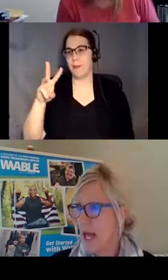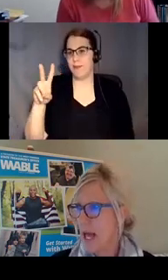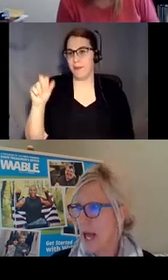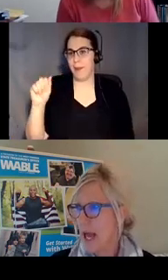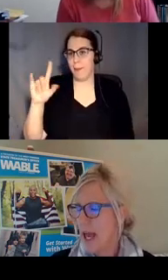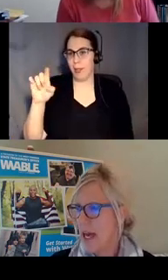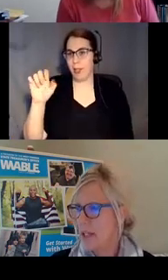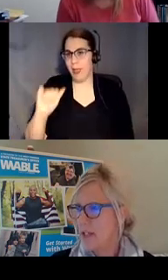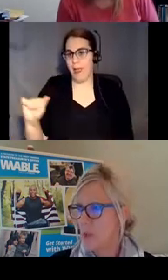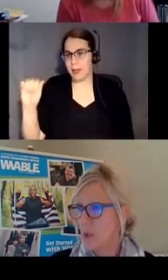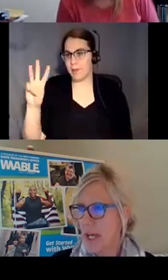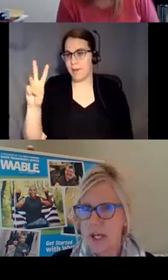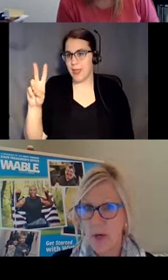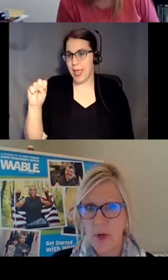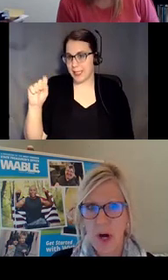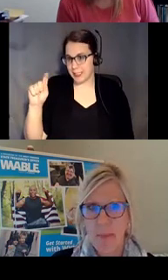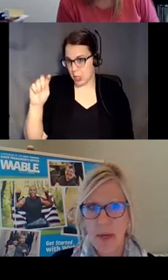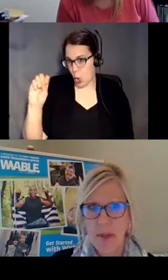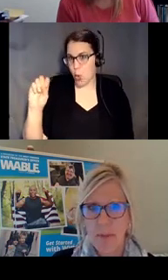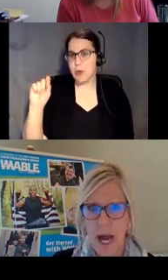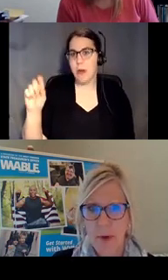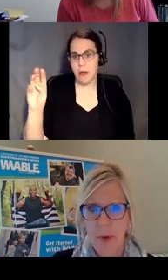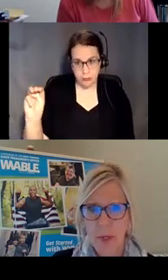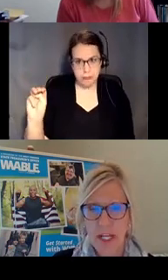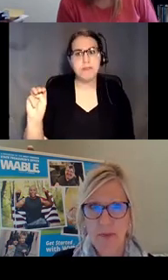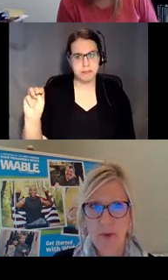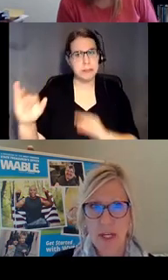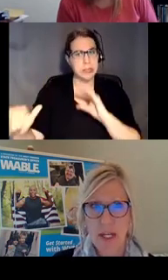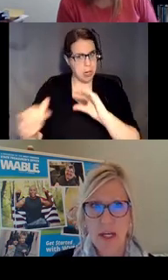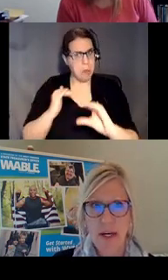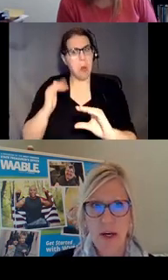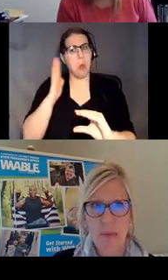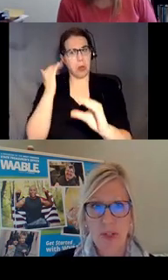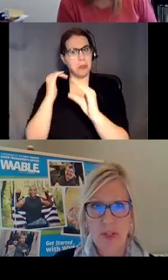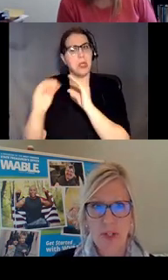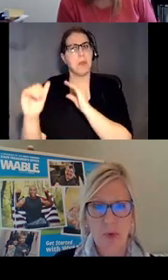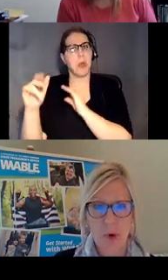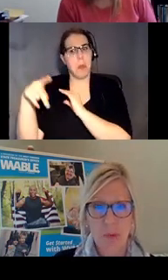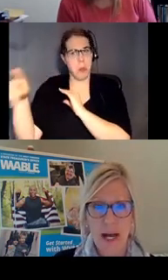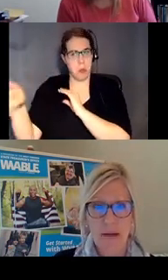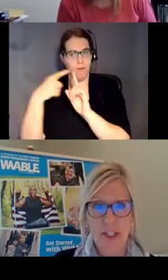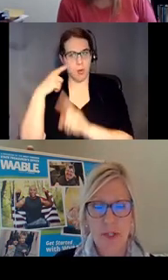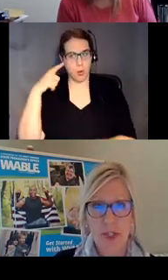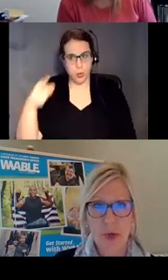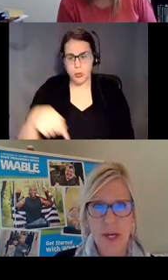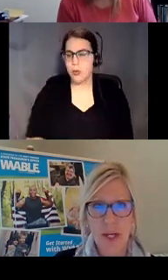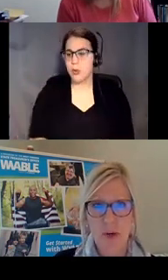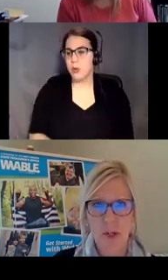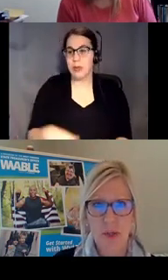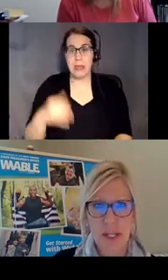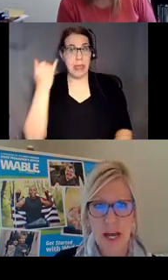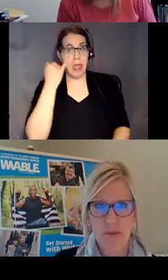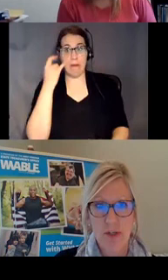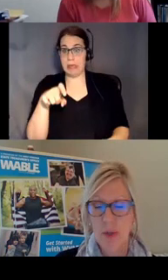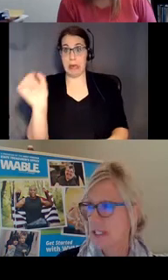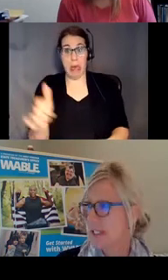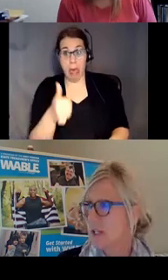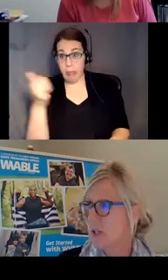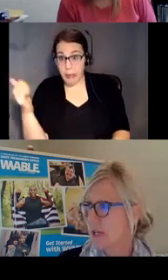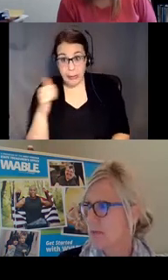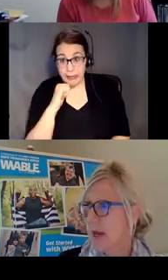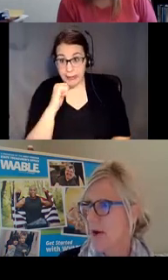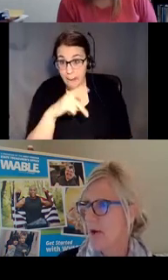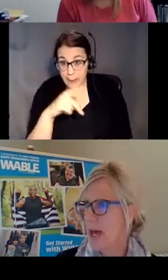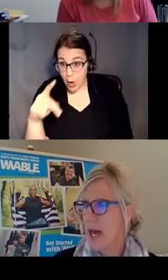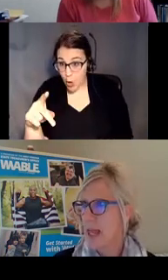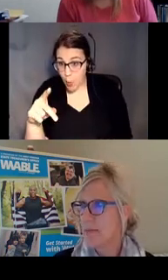wvable@wvsto.com and we'll get you a copy of the PowerPoint. If you're needing alternate format, just be sure that you're including that request in